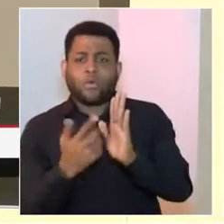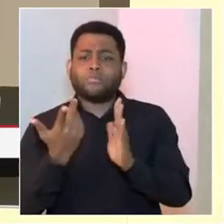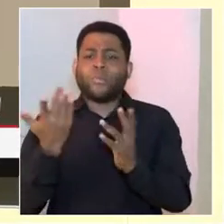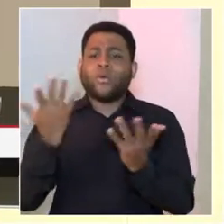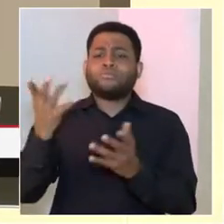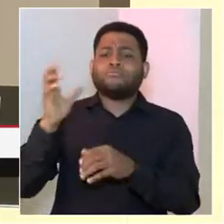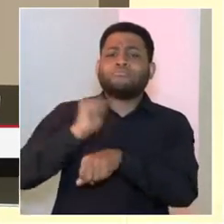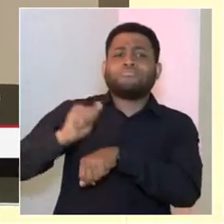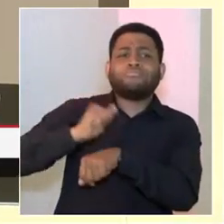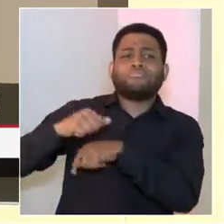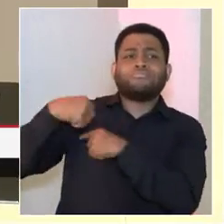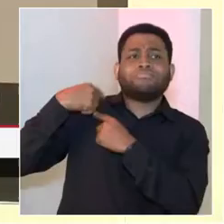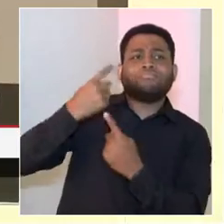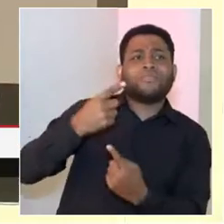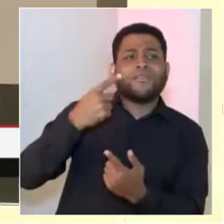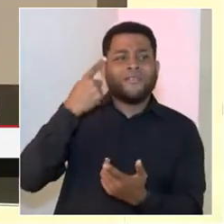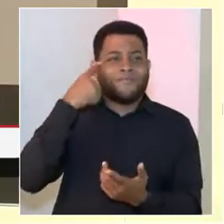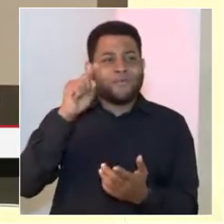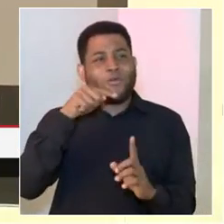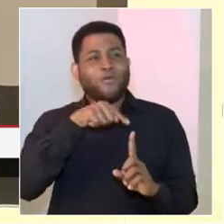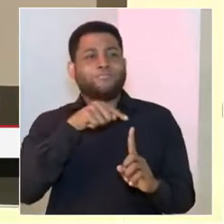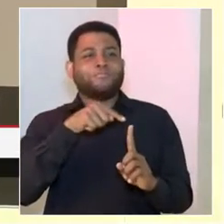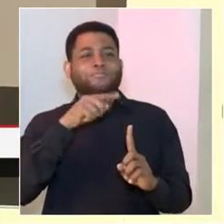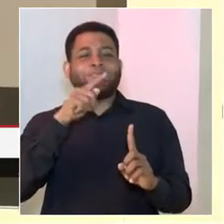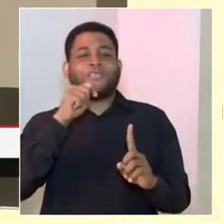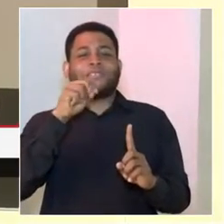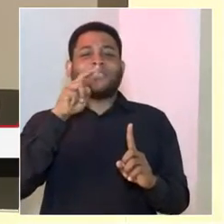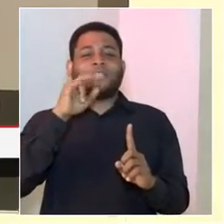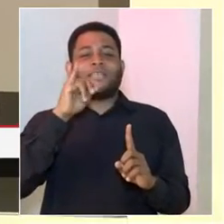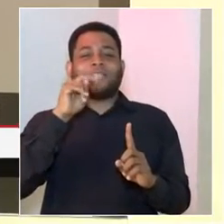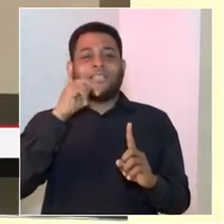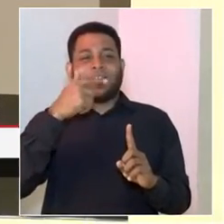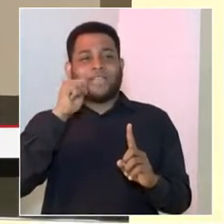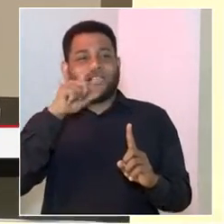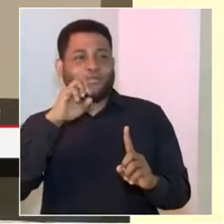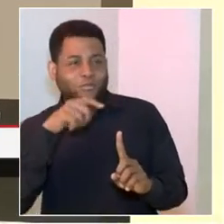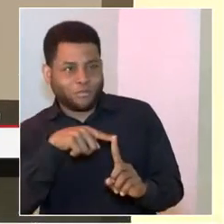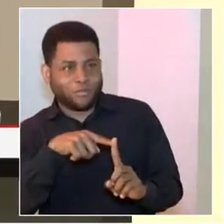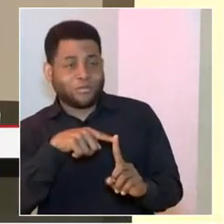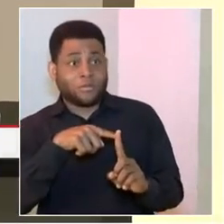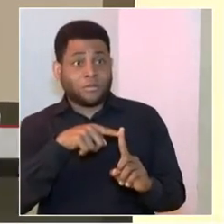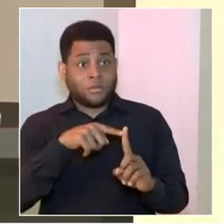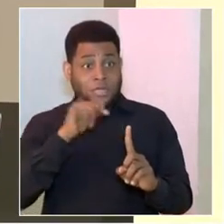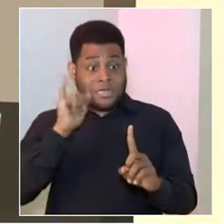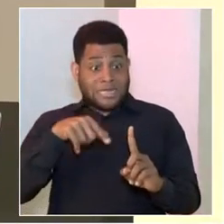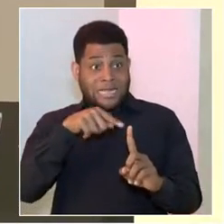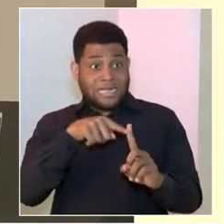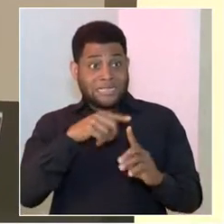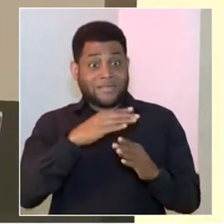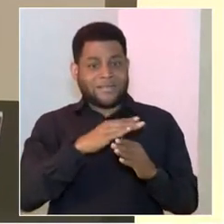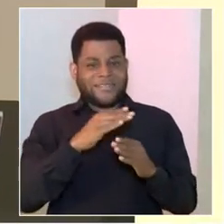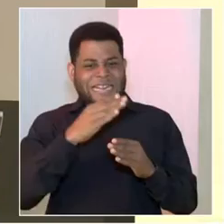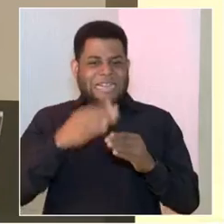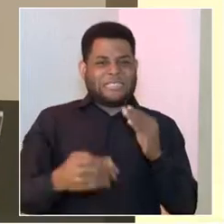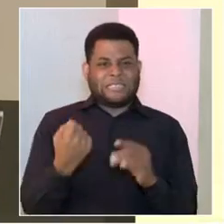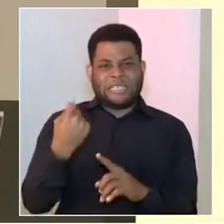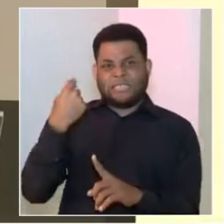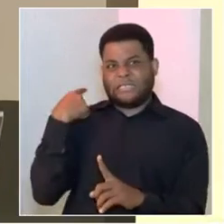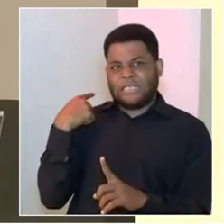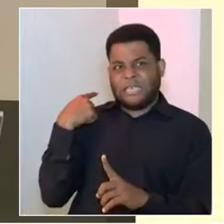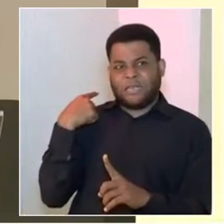bid concluded at the end of last year. I